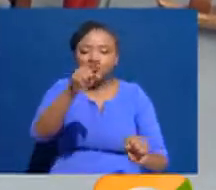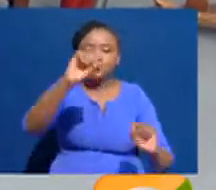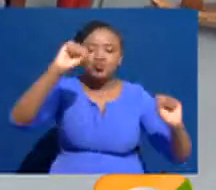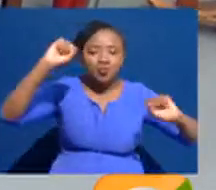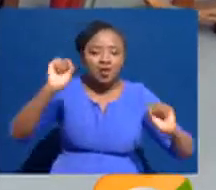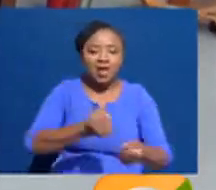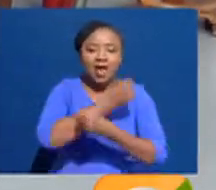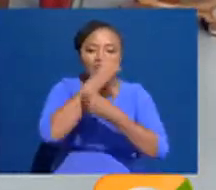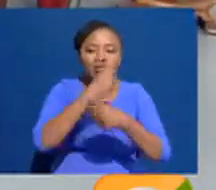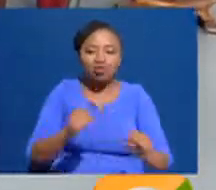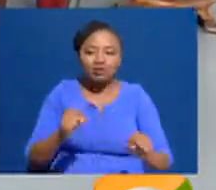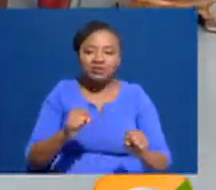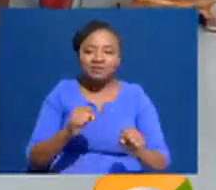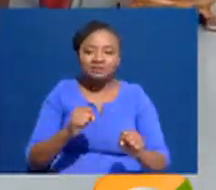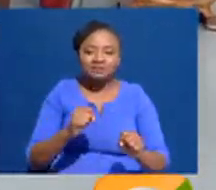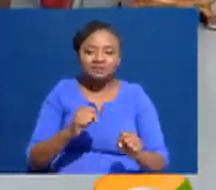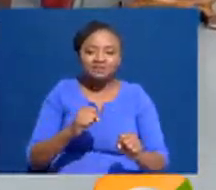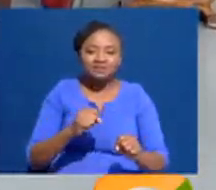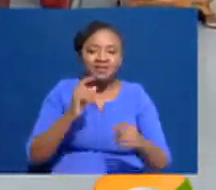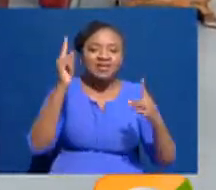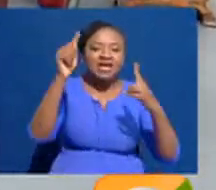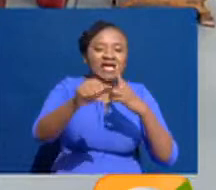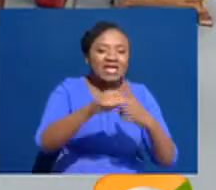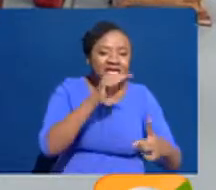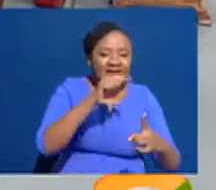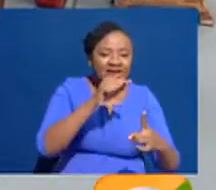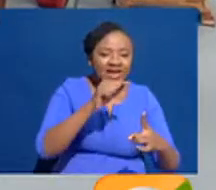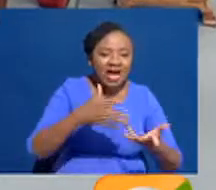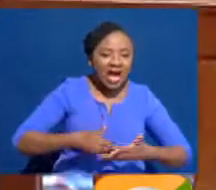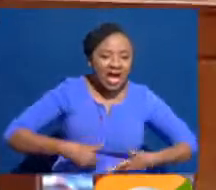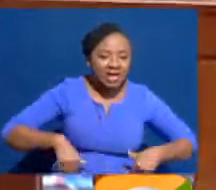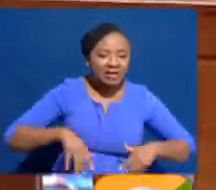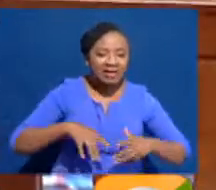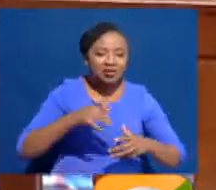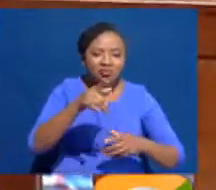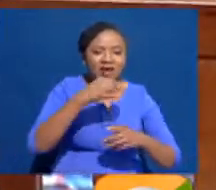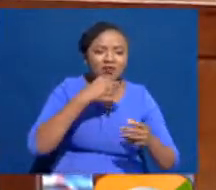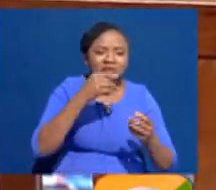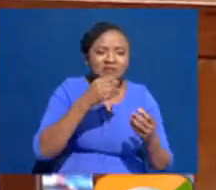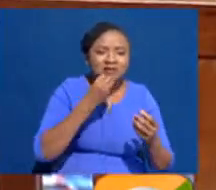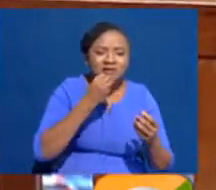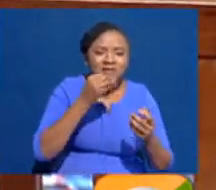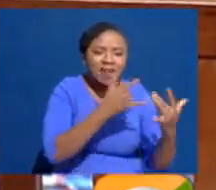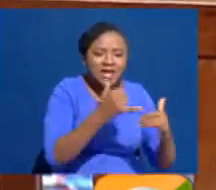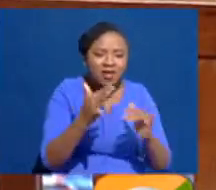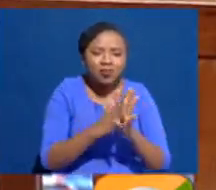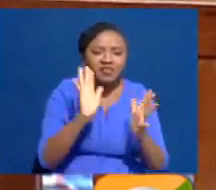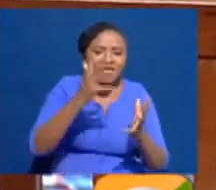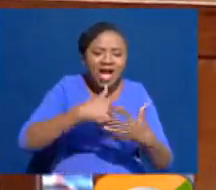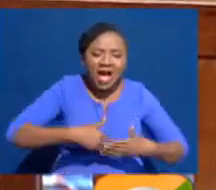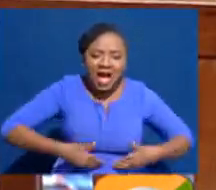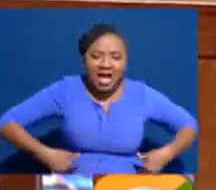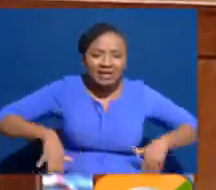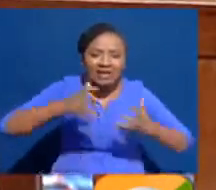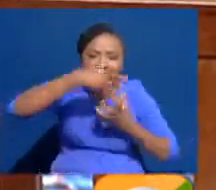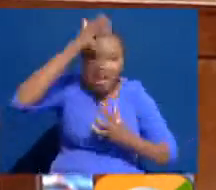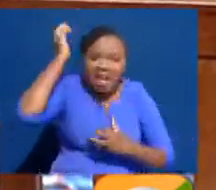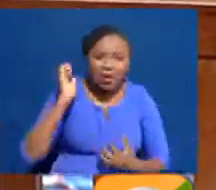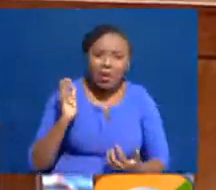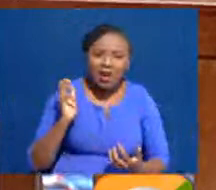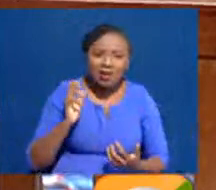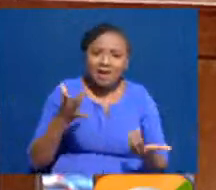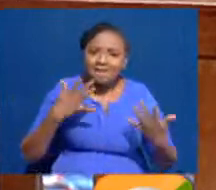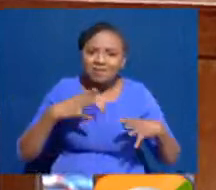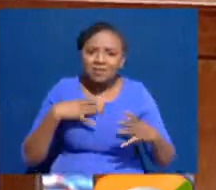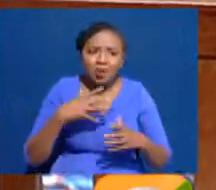cannot catch a hungry lion. People are tired. People are hungry. Okay? People are desperate. Let's